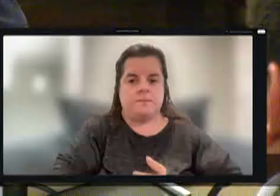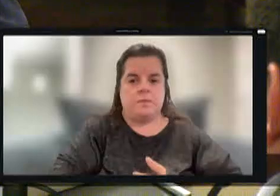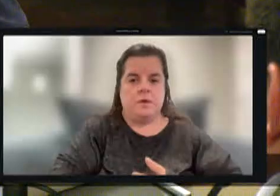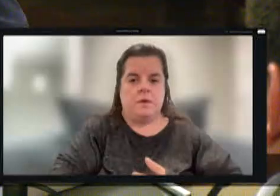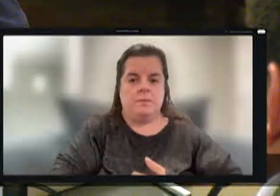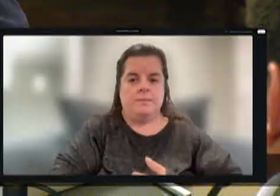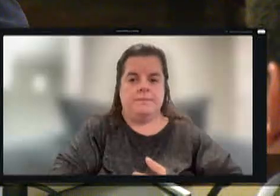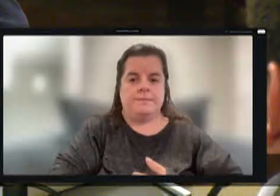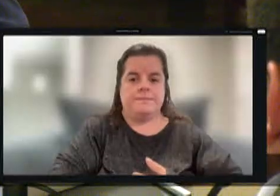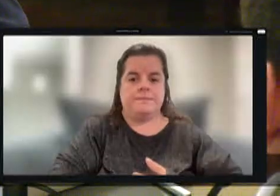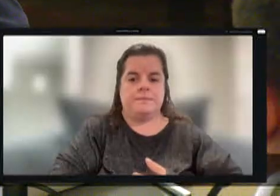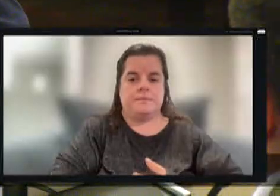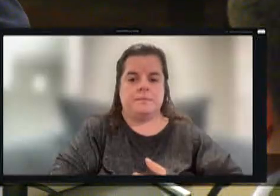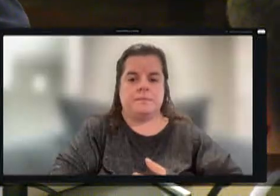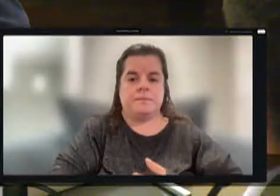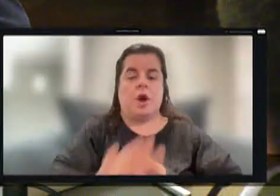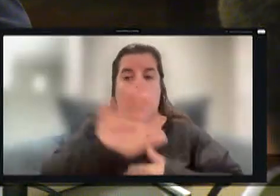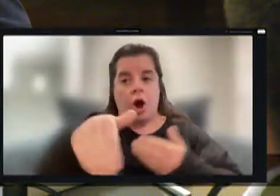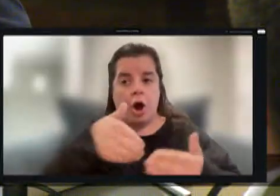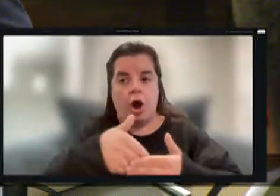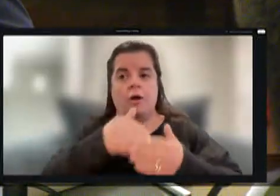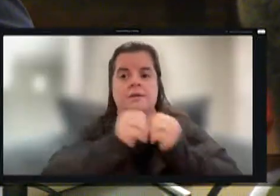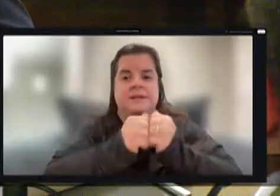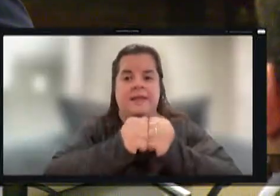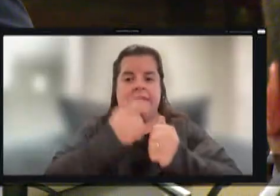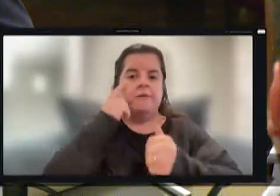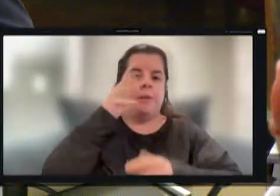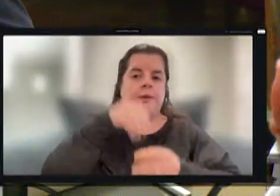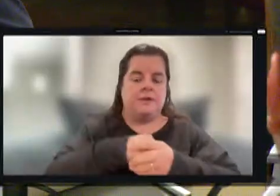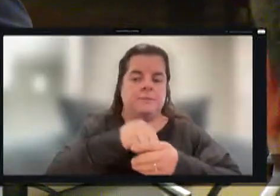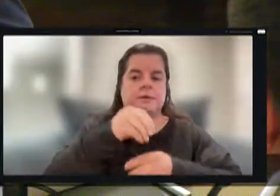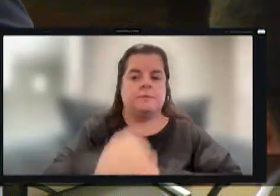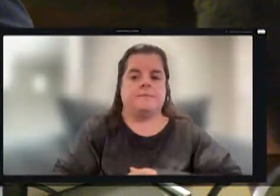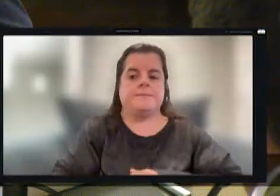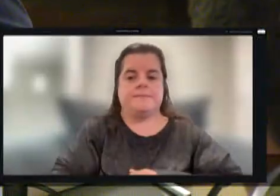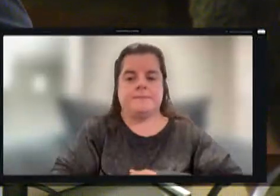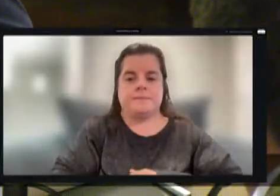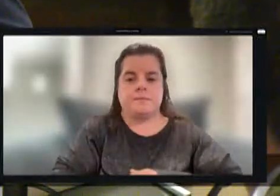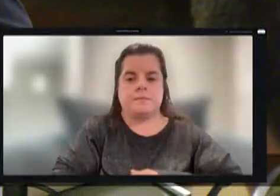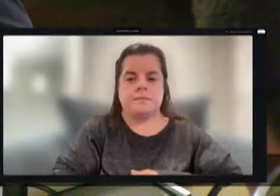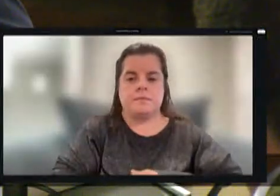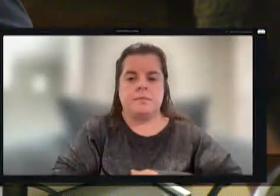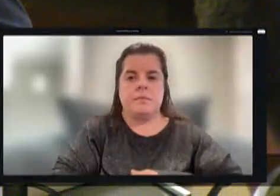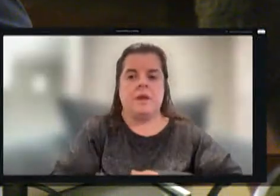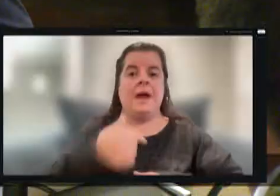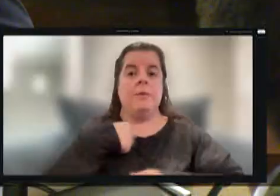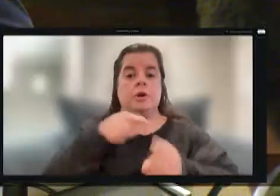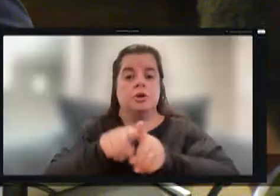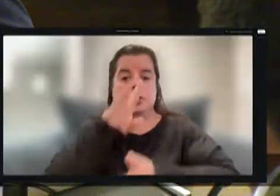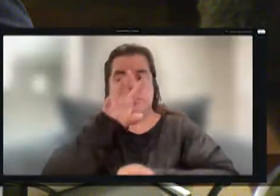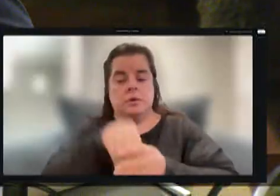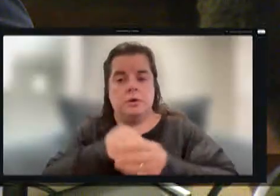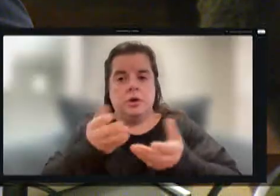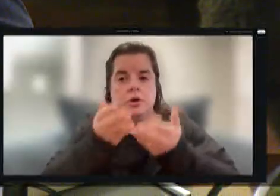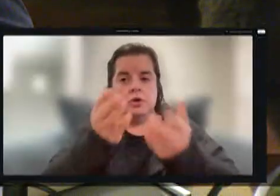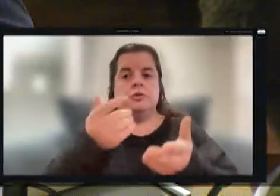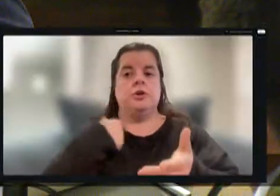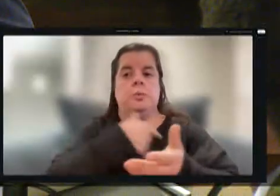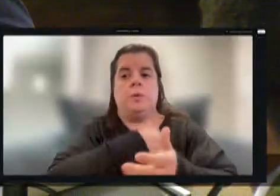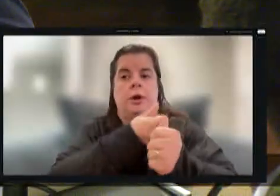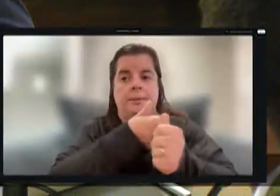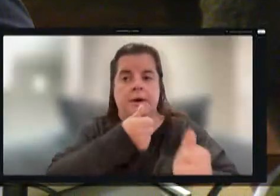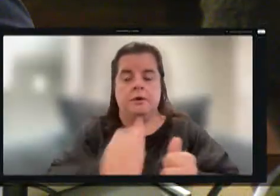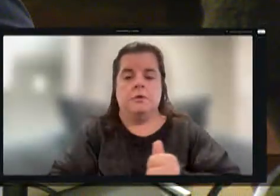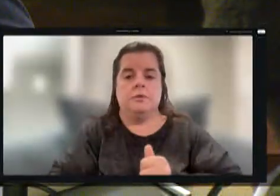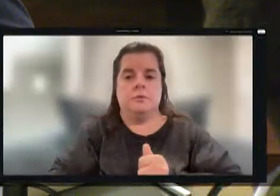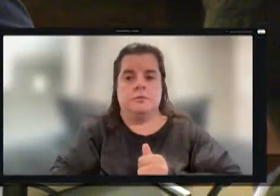study here with us and participating for that reason. I would also, though, encourage that because we are so far behind, those